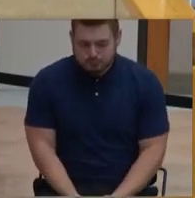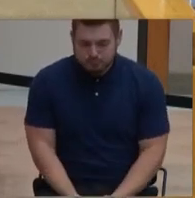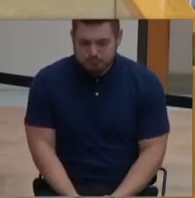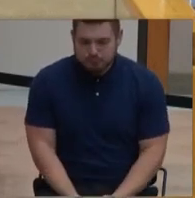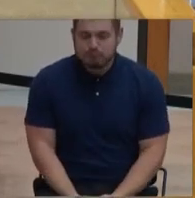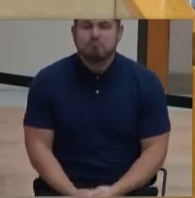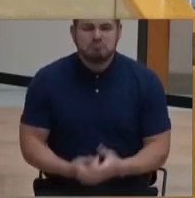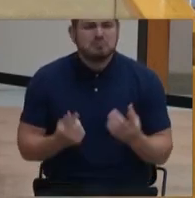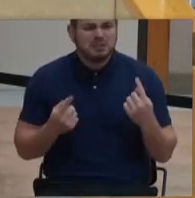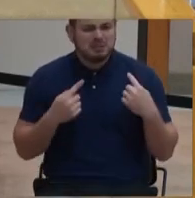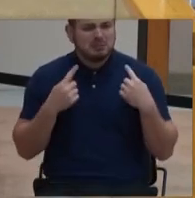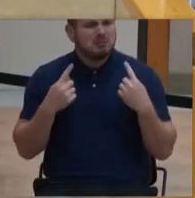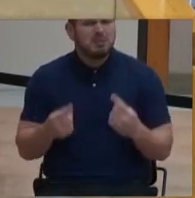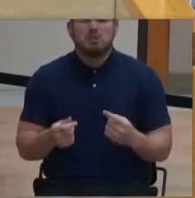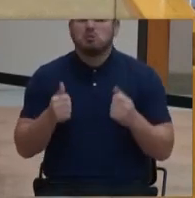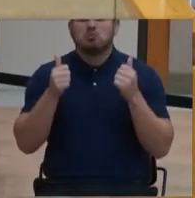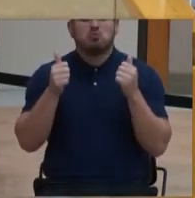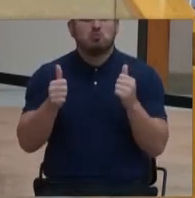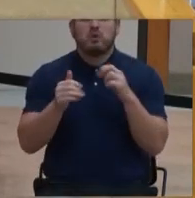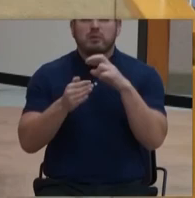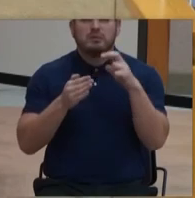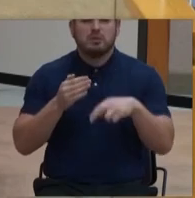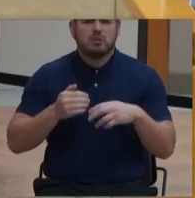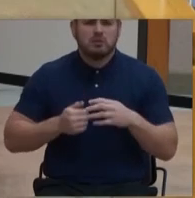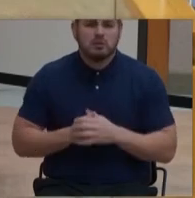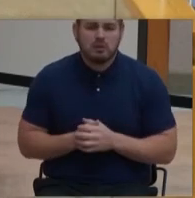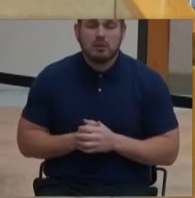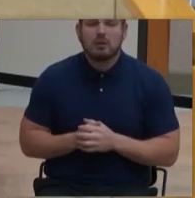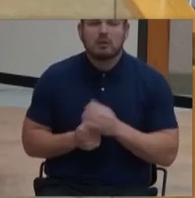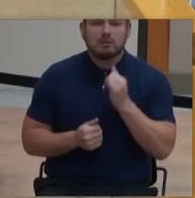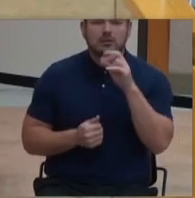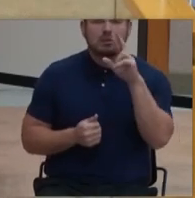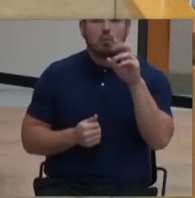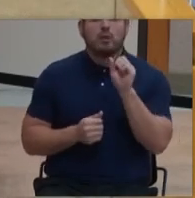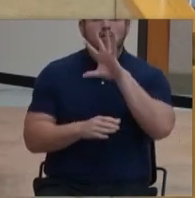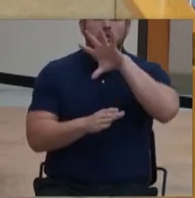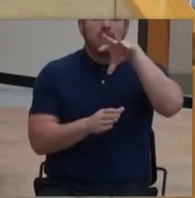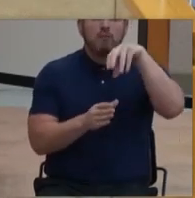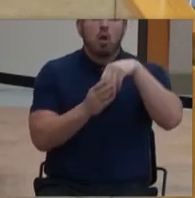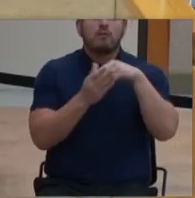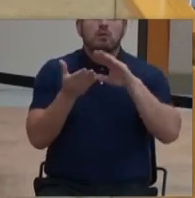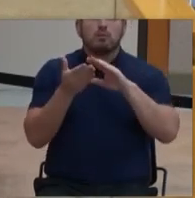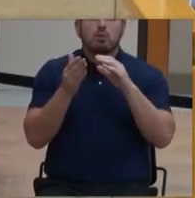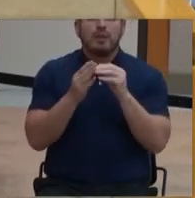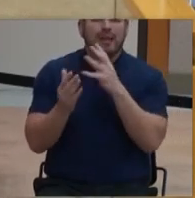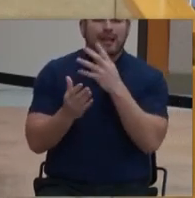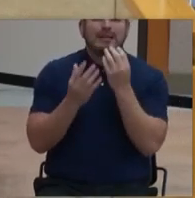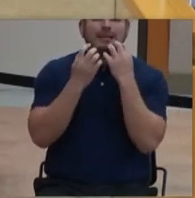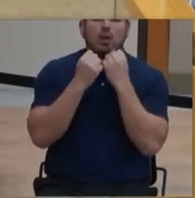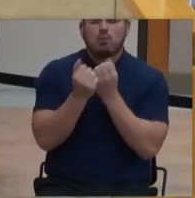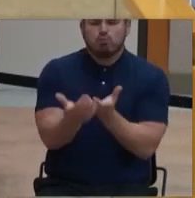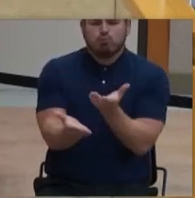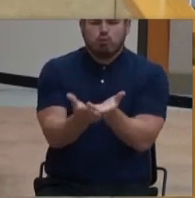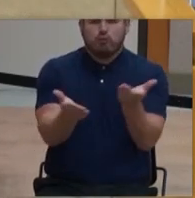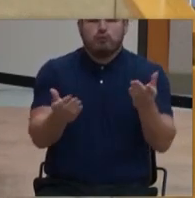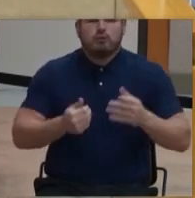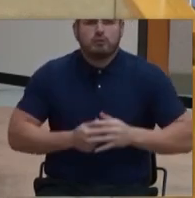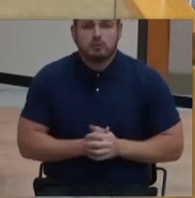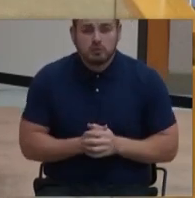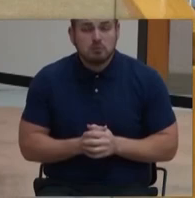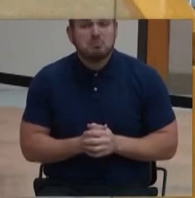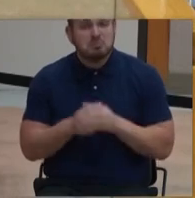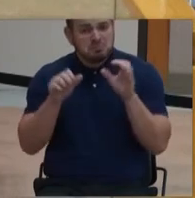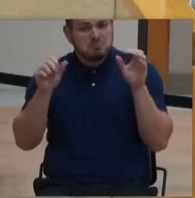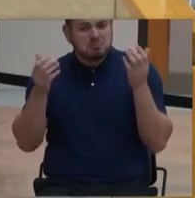which has always been a great turnout, proves that our Jaguars are engaged in the community and care. We may be a little